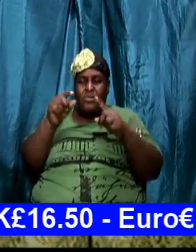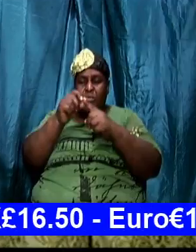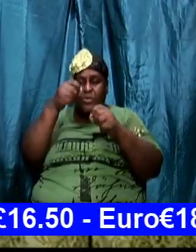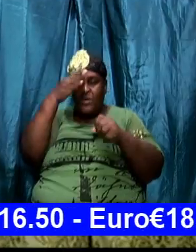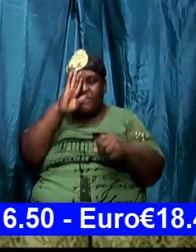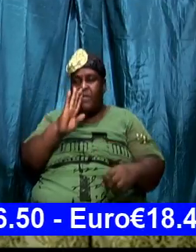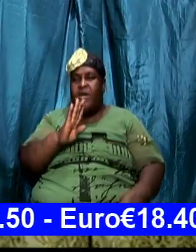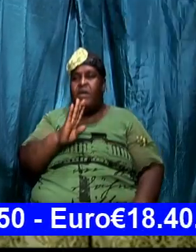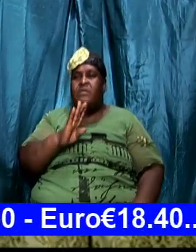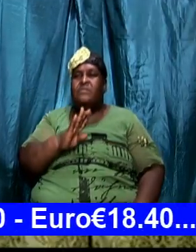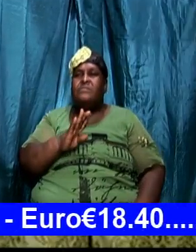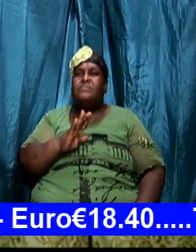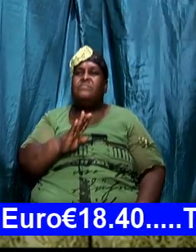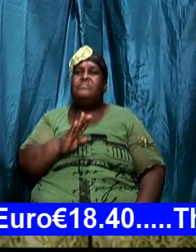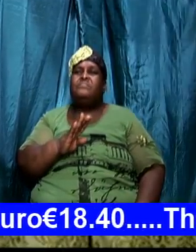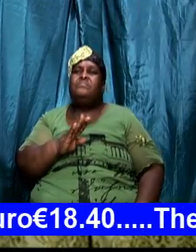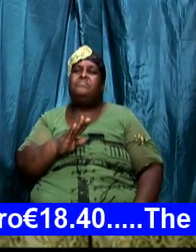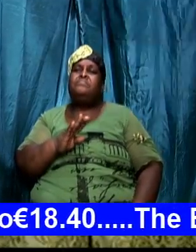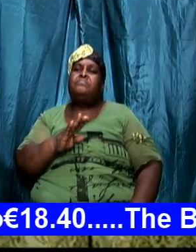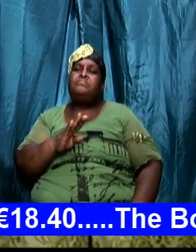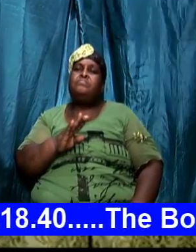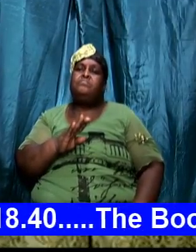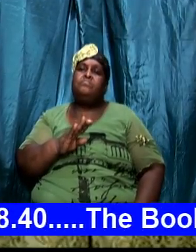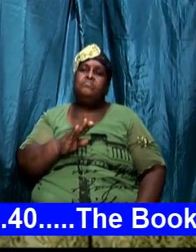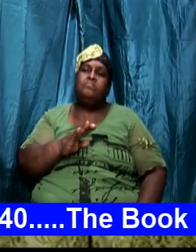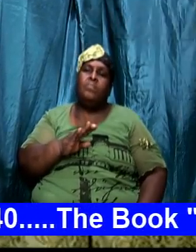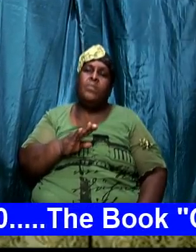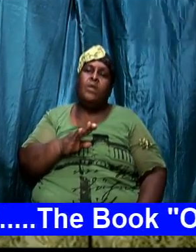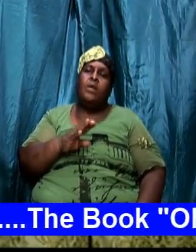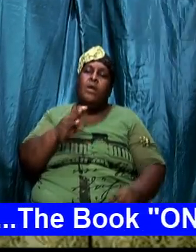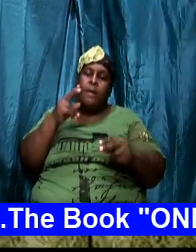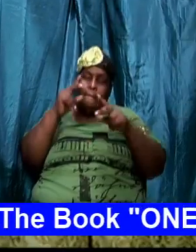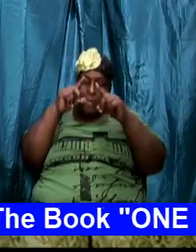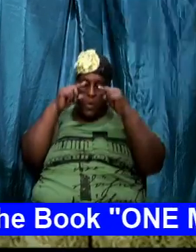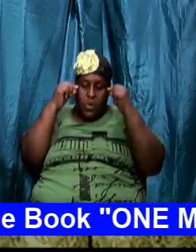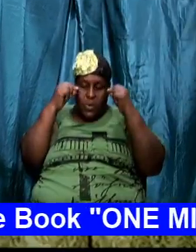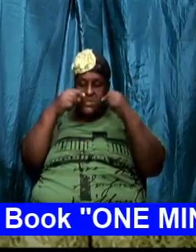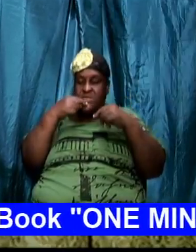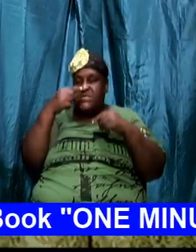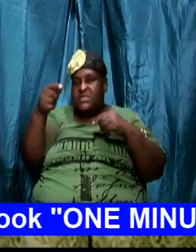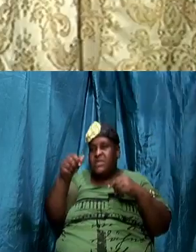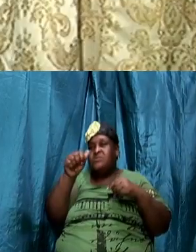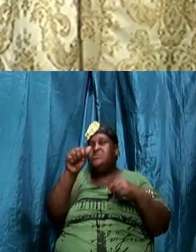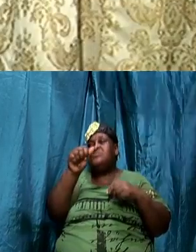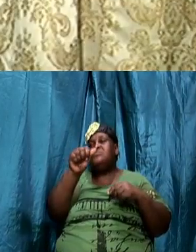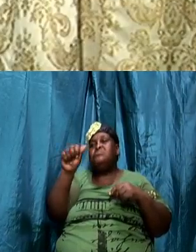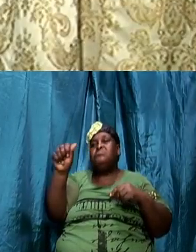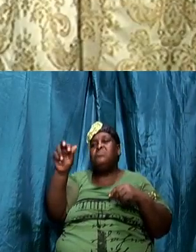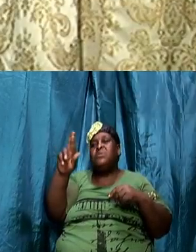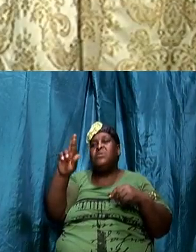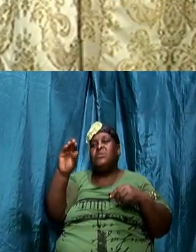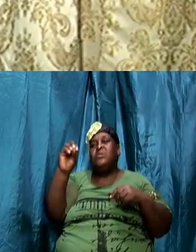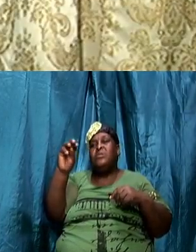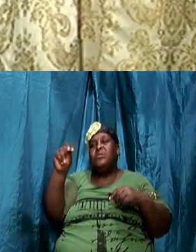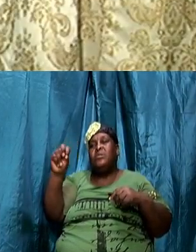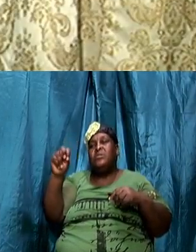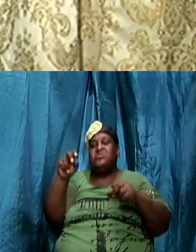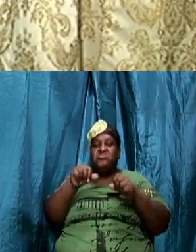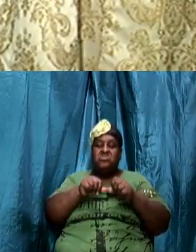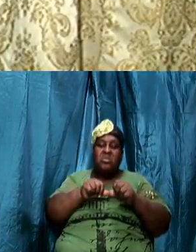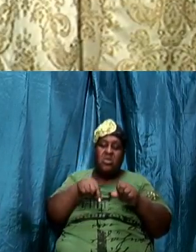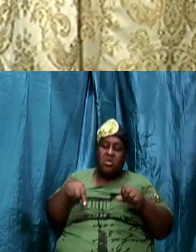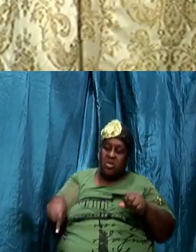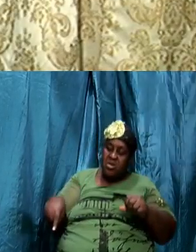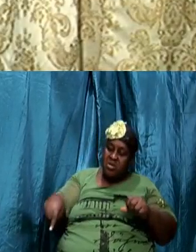God. And Moses said to Aaron, stay here with the people. And Moses went